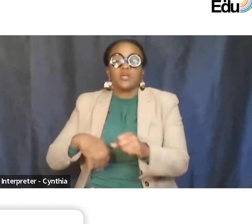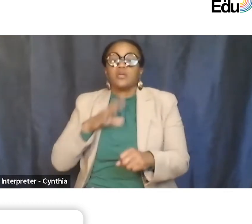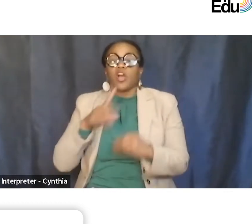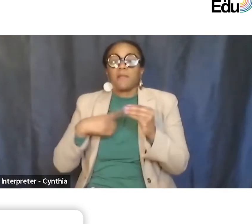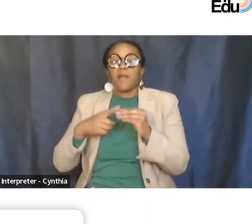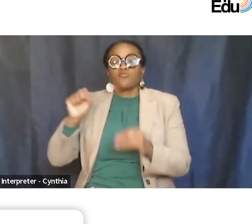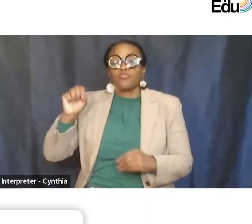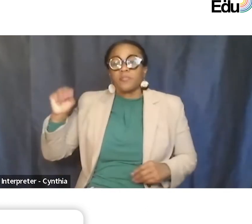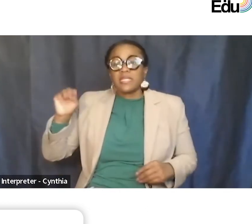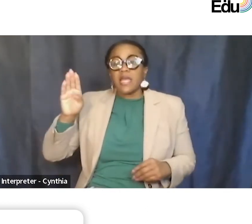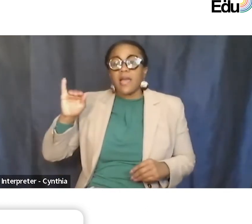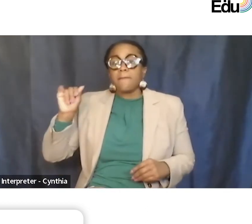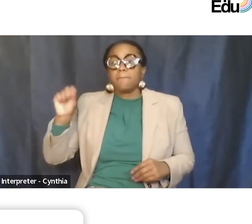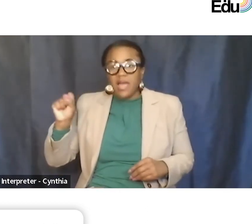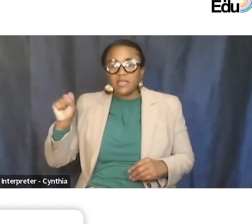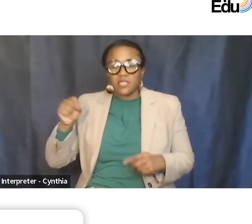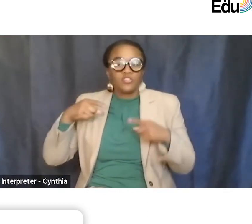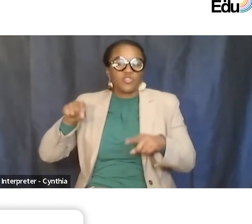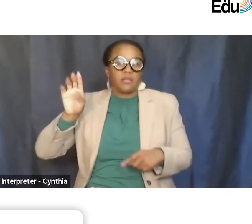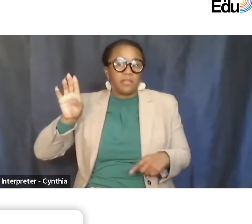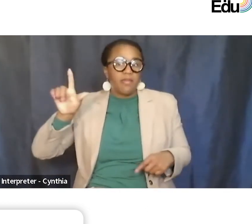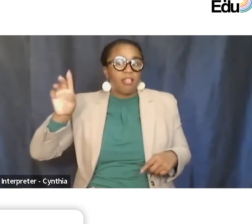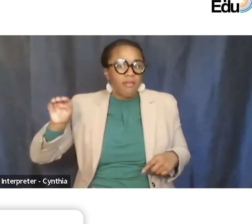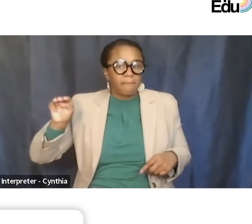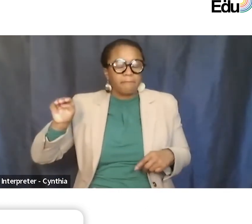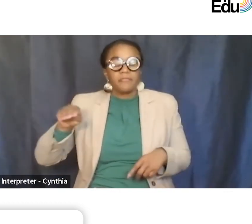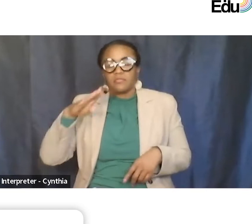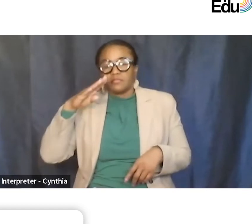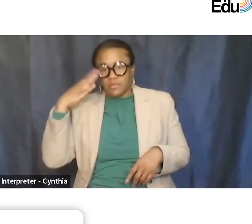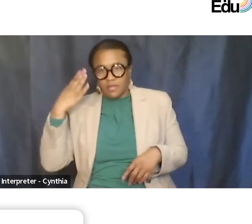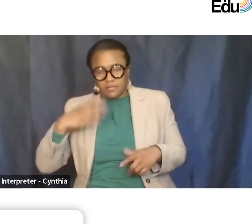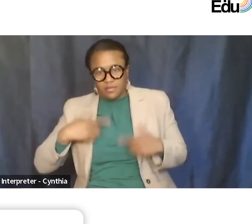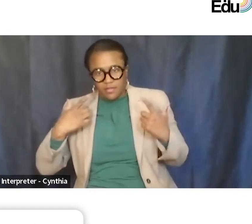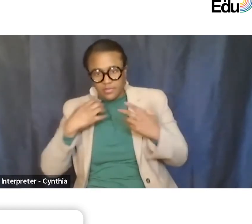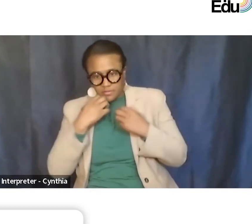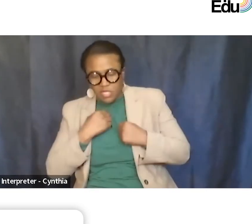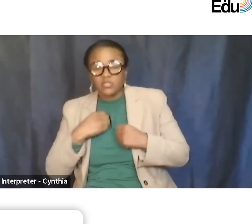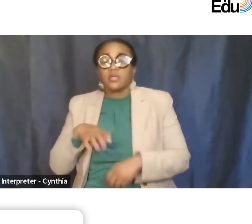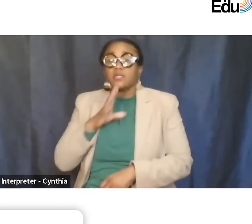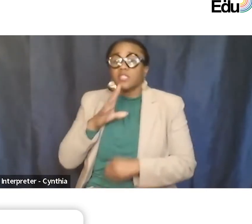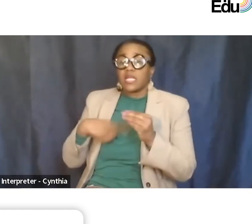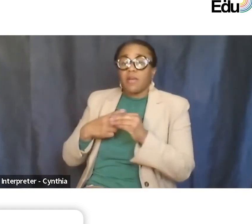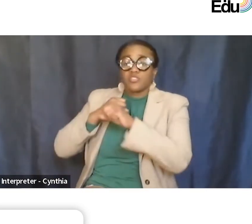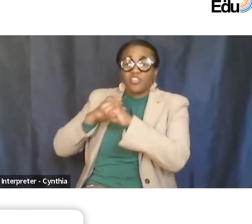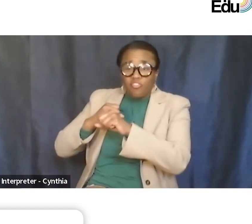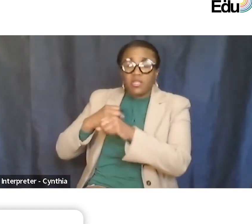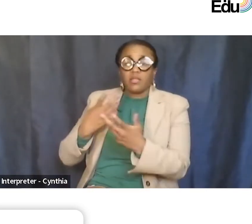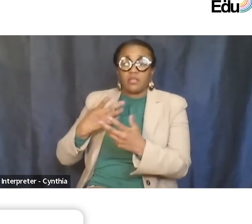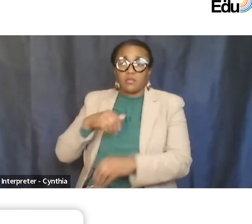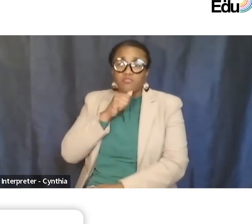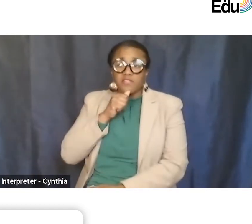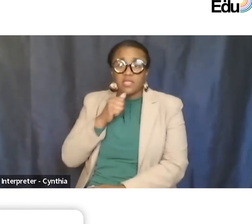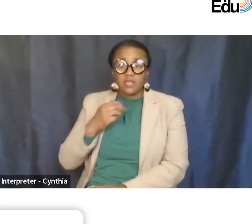media bias, especially during the BLM stuff in 2020. And I immediately, you know, talking about security and privacy. And there was a moment where my